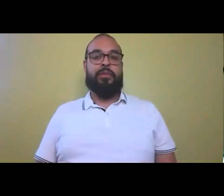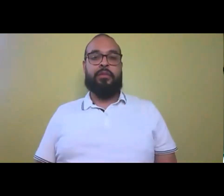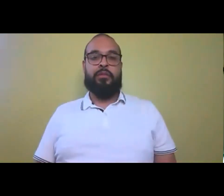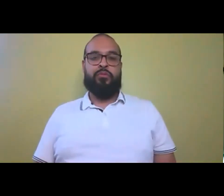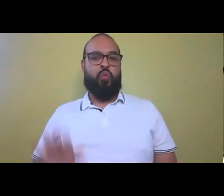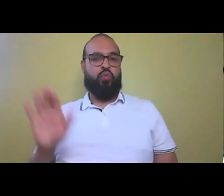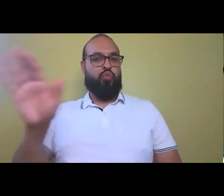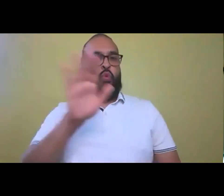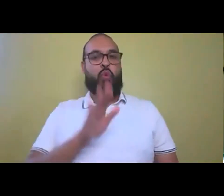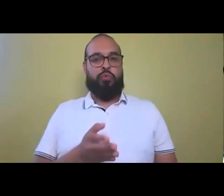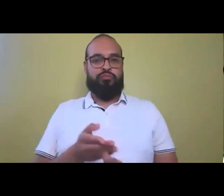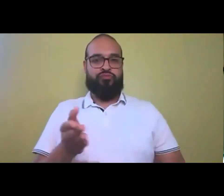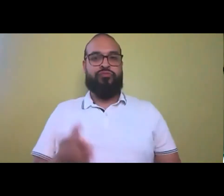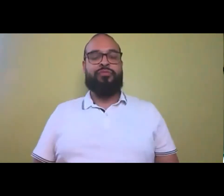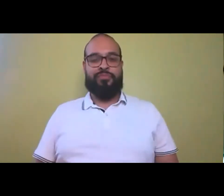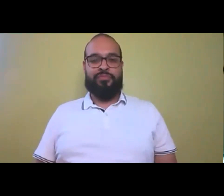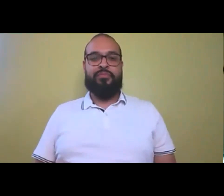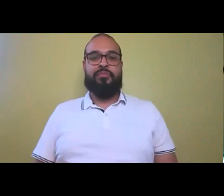area.